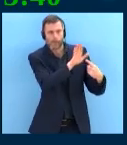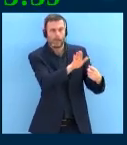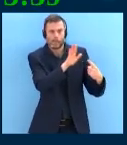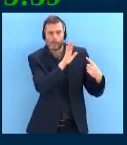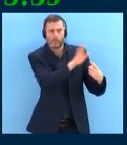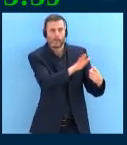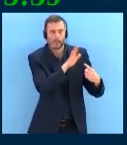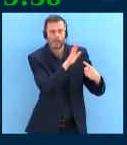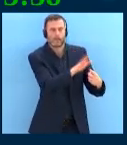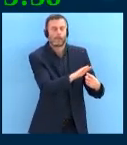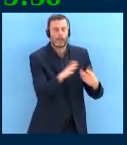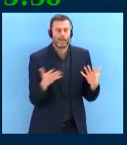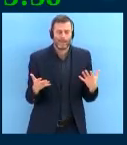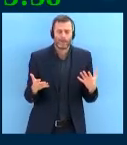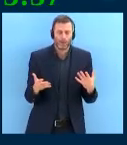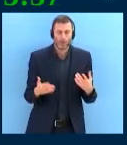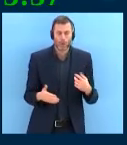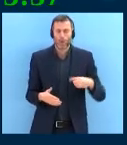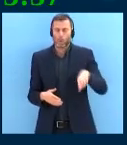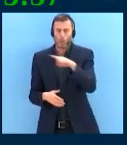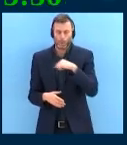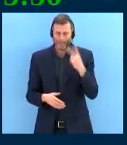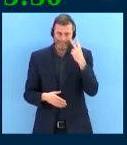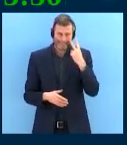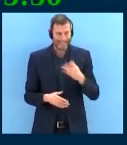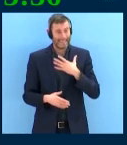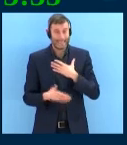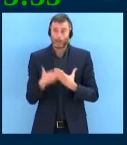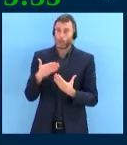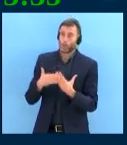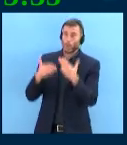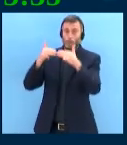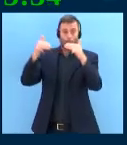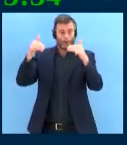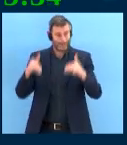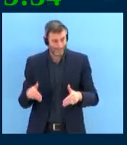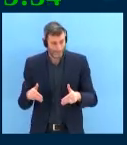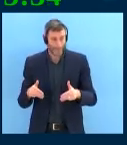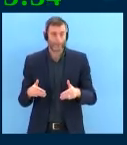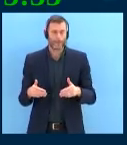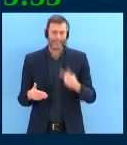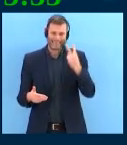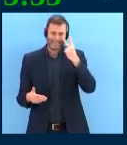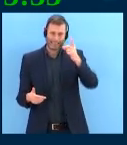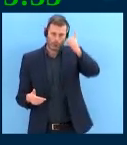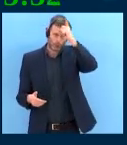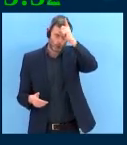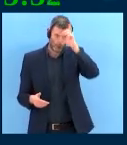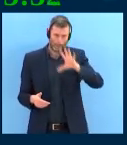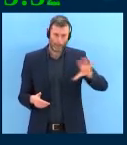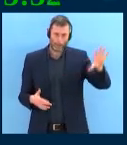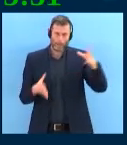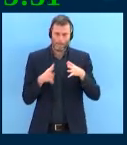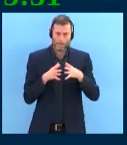of this failure are profound and extend far beyond culture. In the face of rising far-right movements in Germany